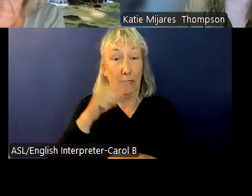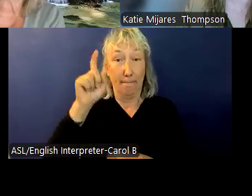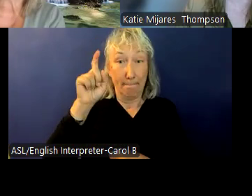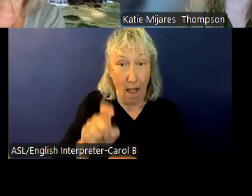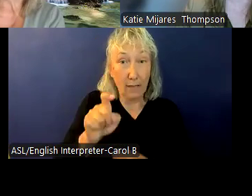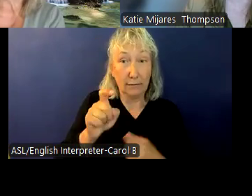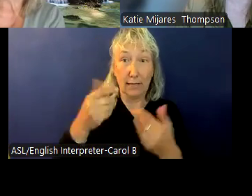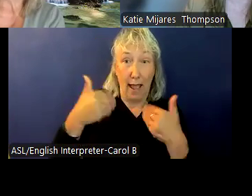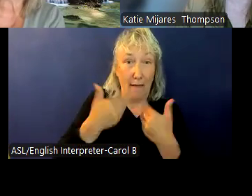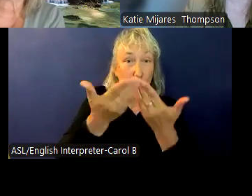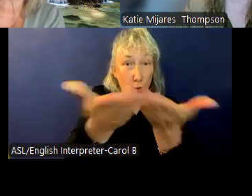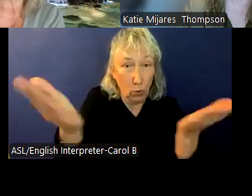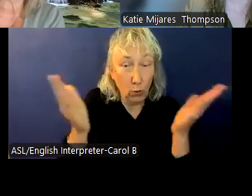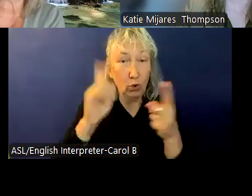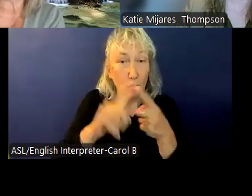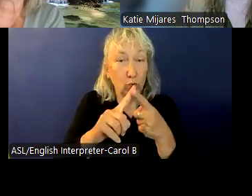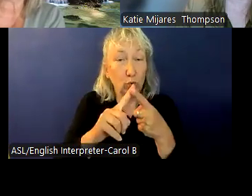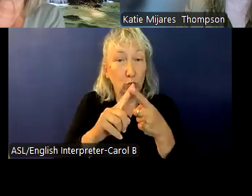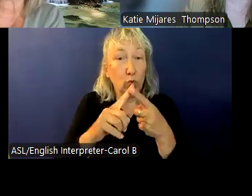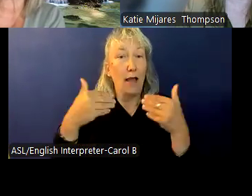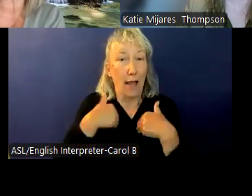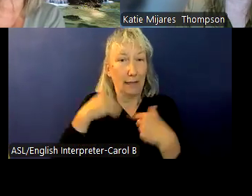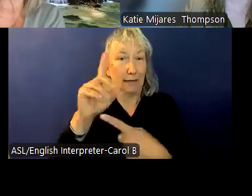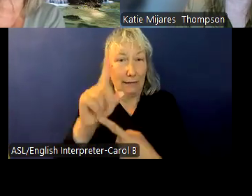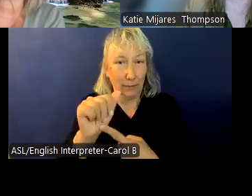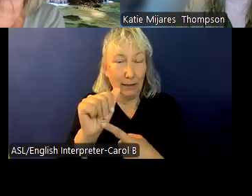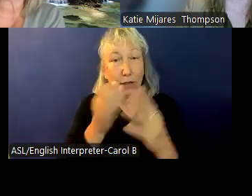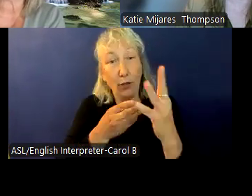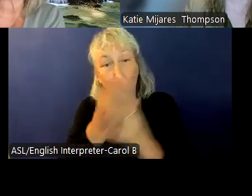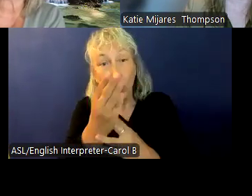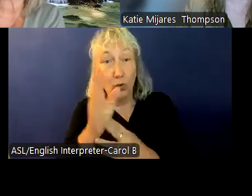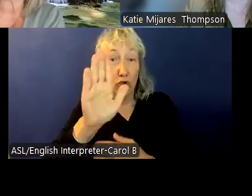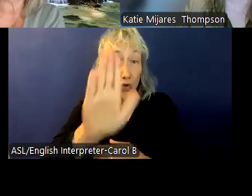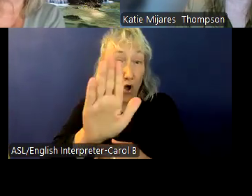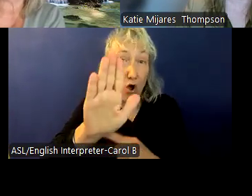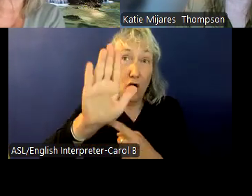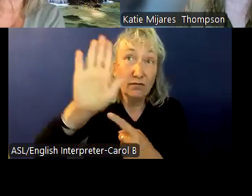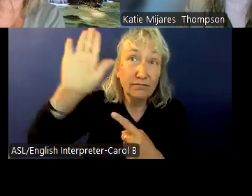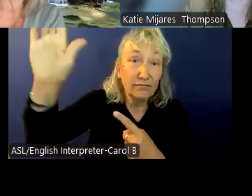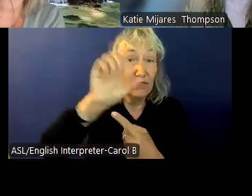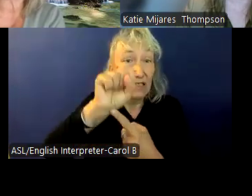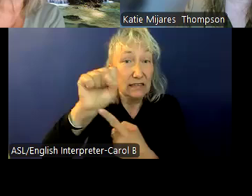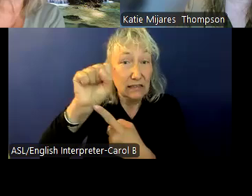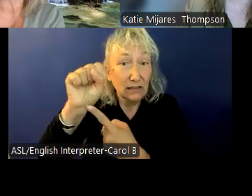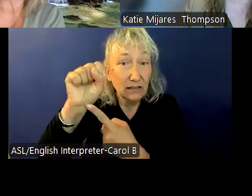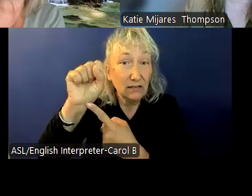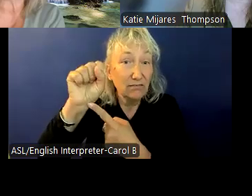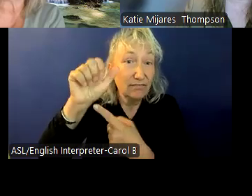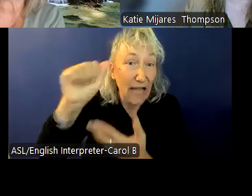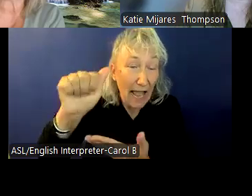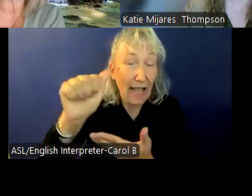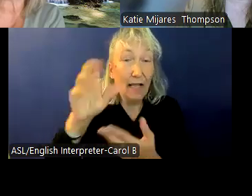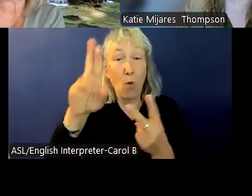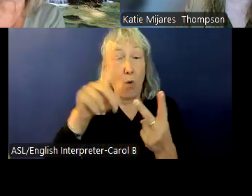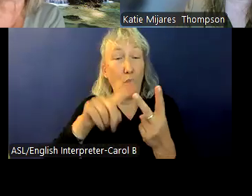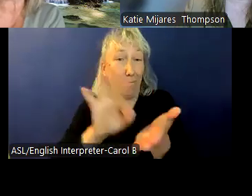individuals must be determined to have a disability by either the Social Security Administration or by the state's presumptive